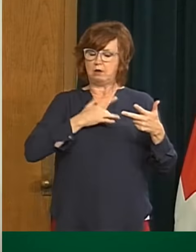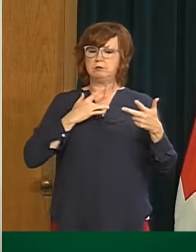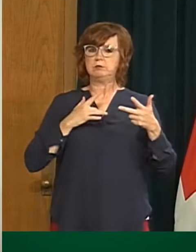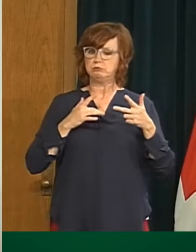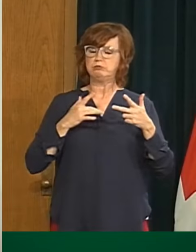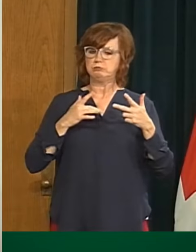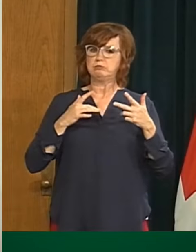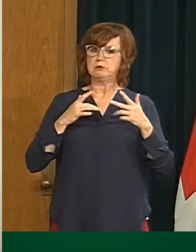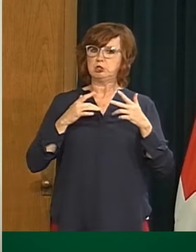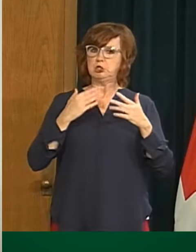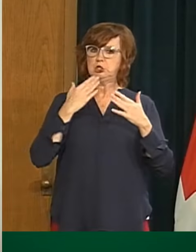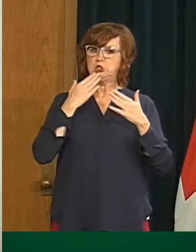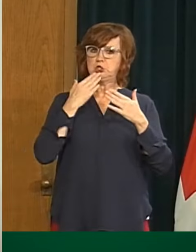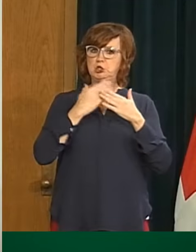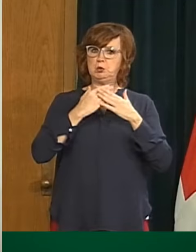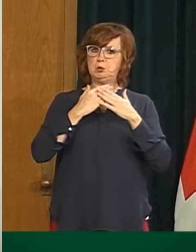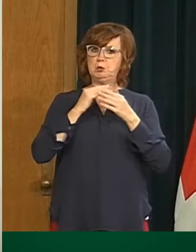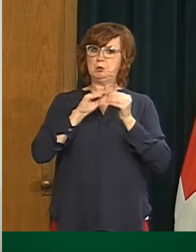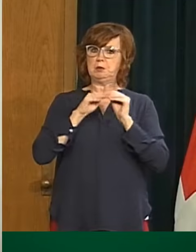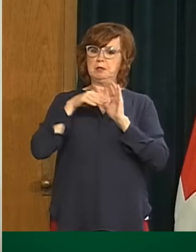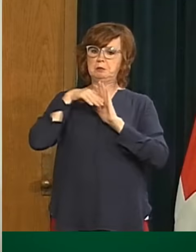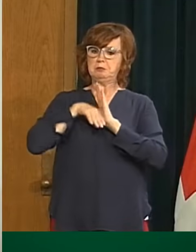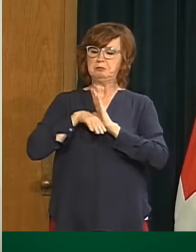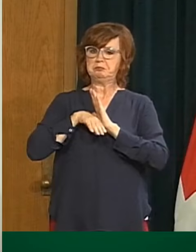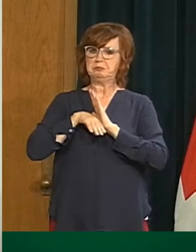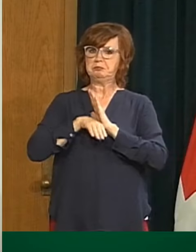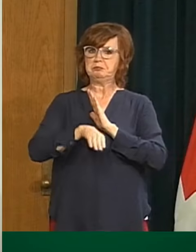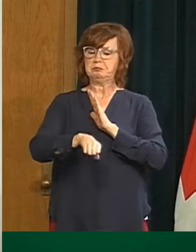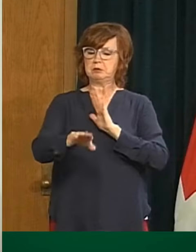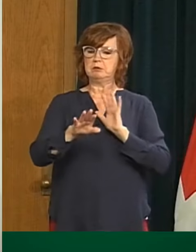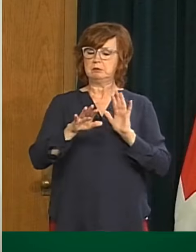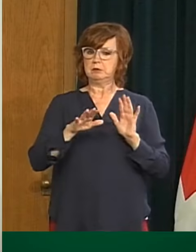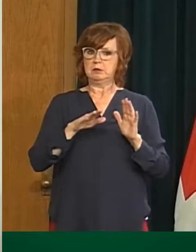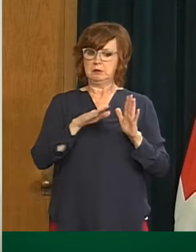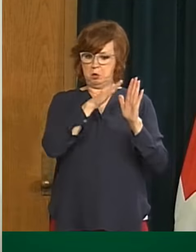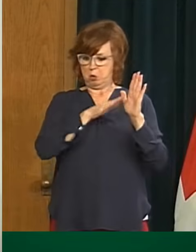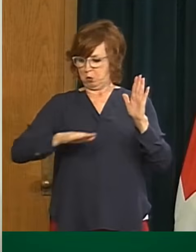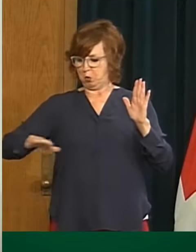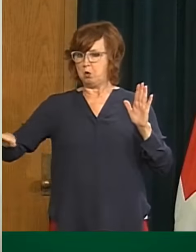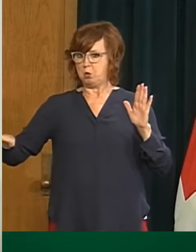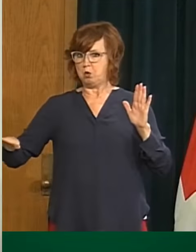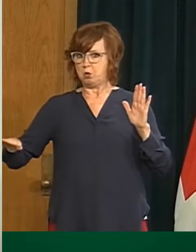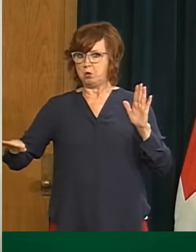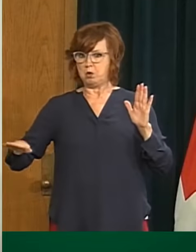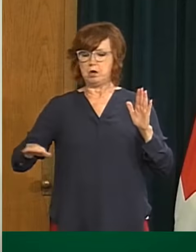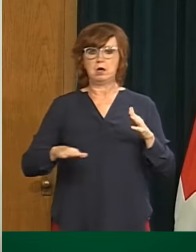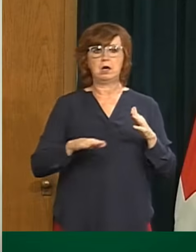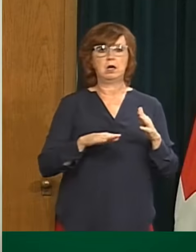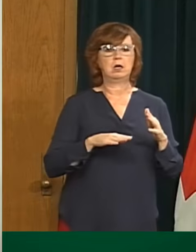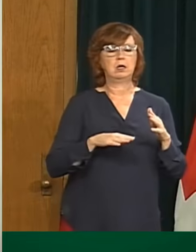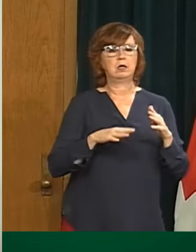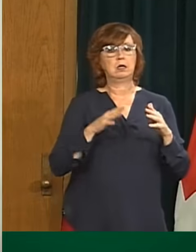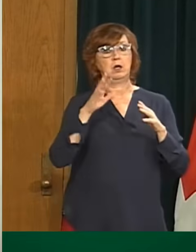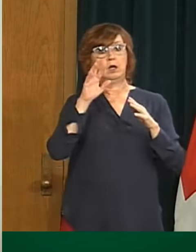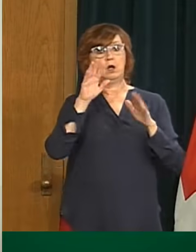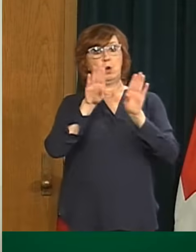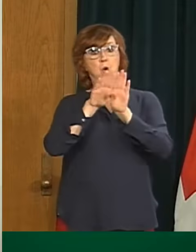Saskatchewan plan is on track. And my final comment again would be that, we continue to